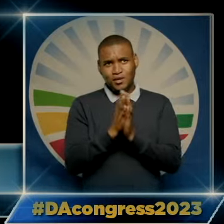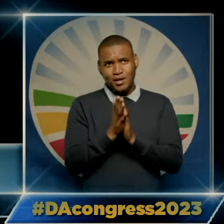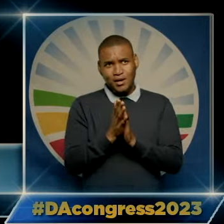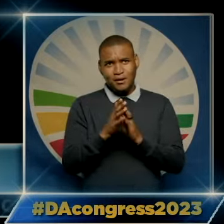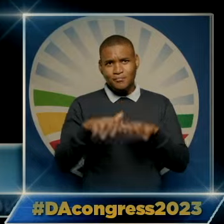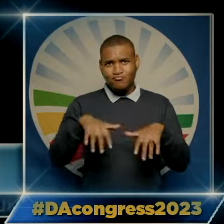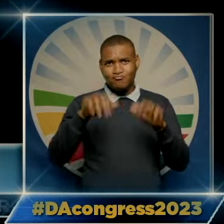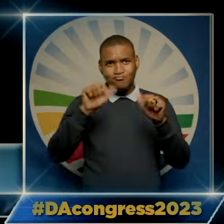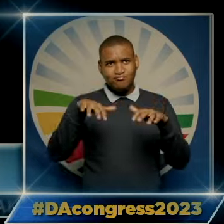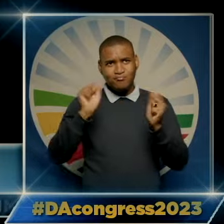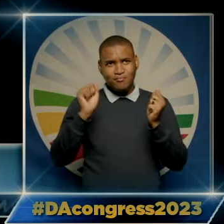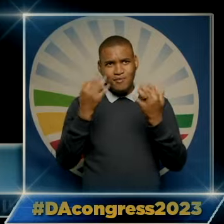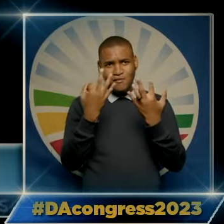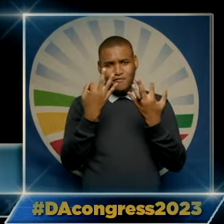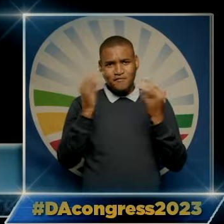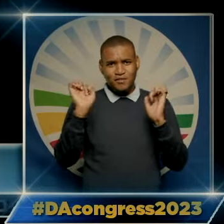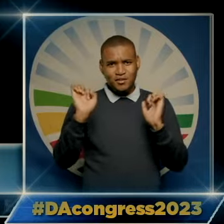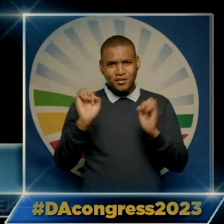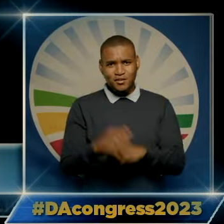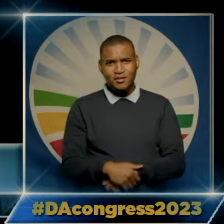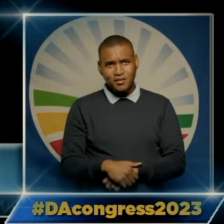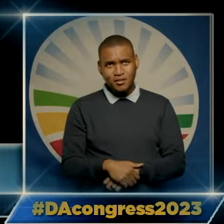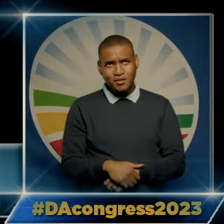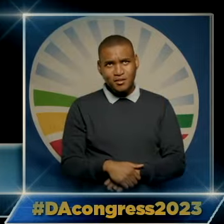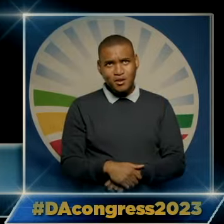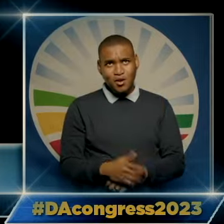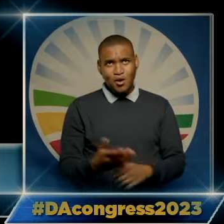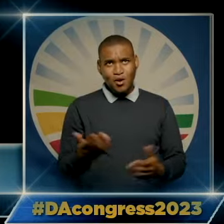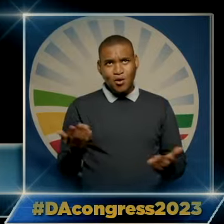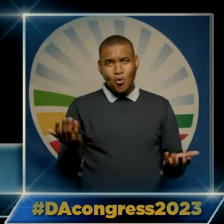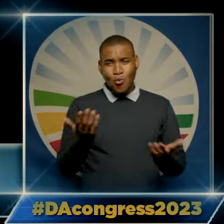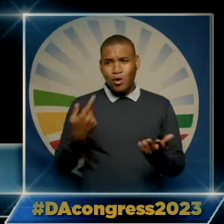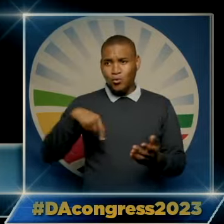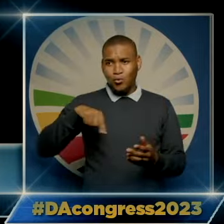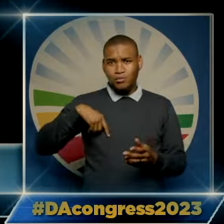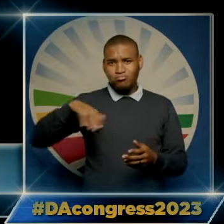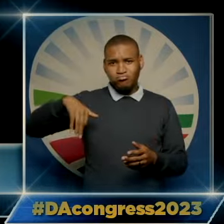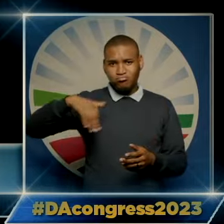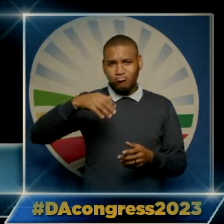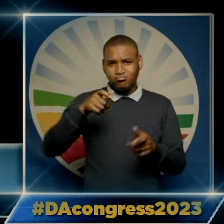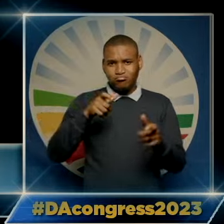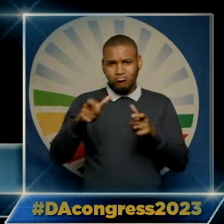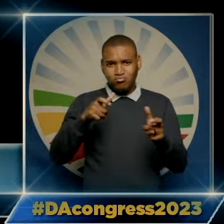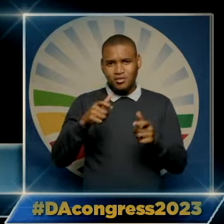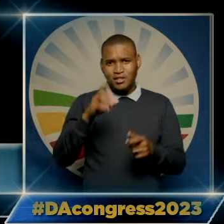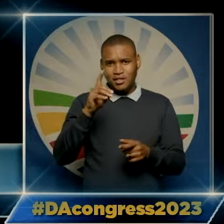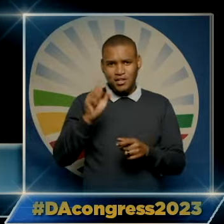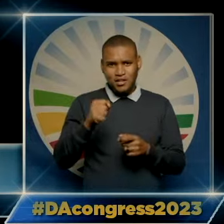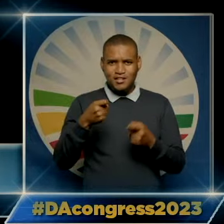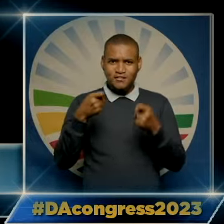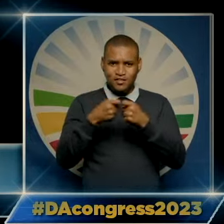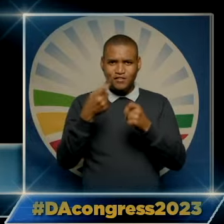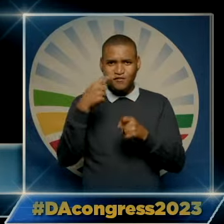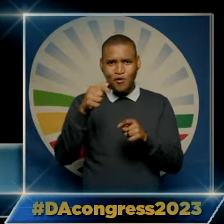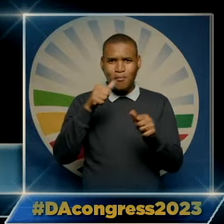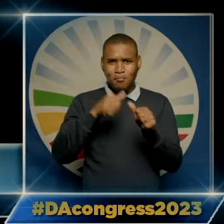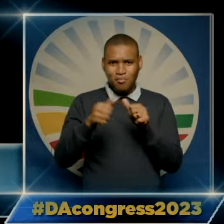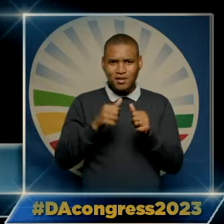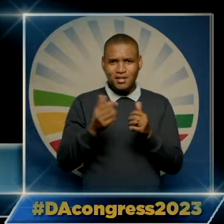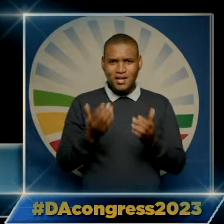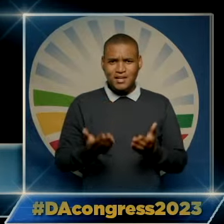load-shedding free. Where we don't govern yet, the DA is fighting for better service